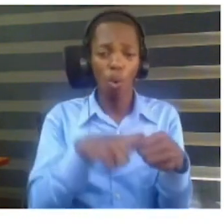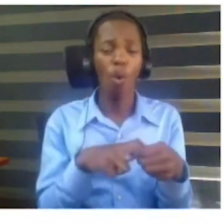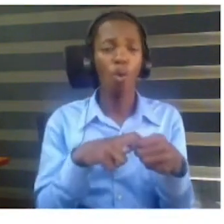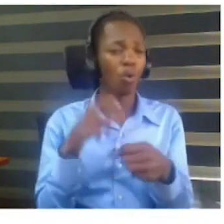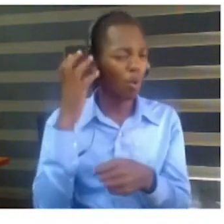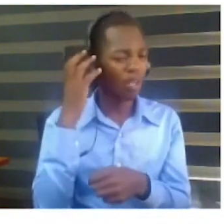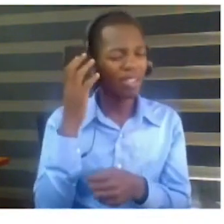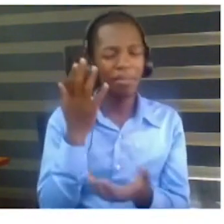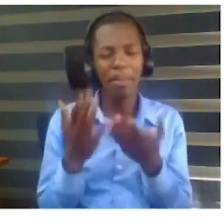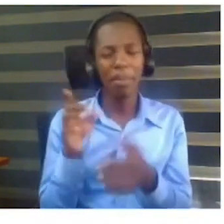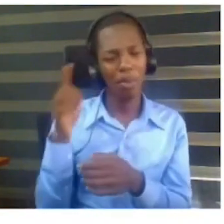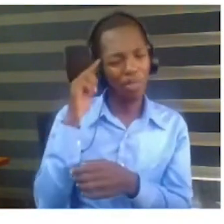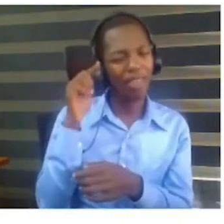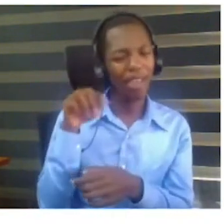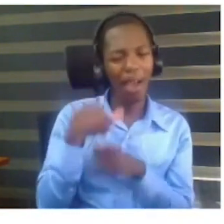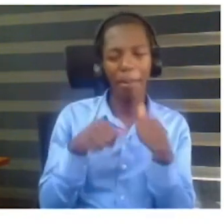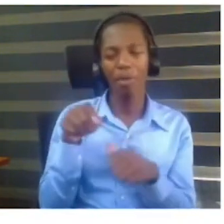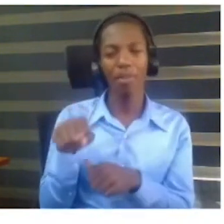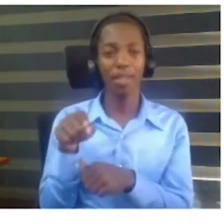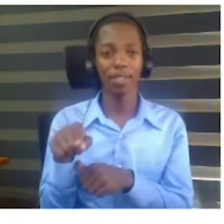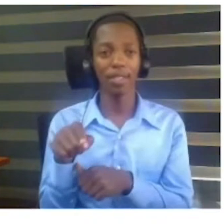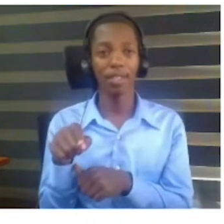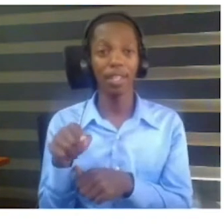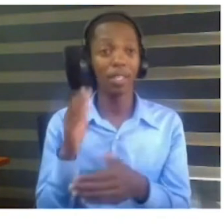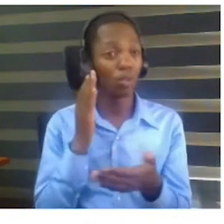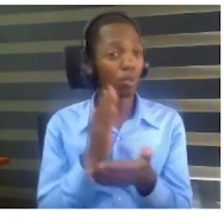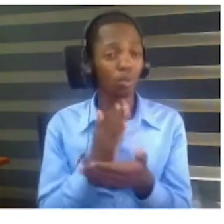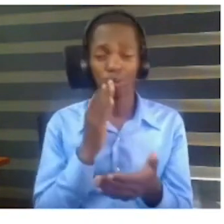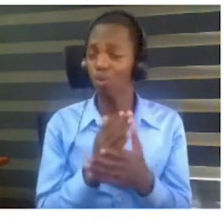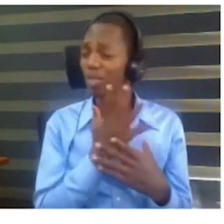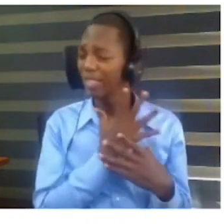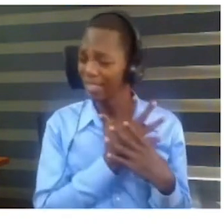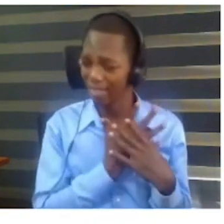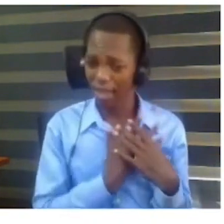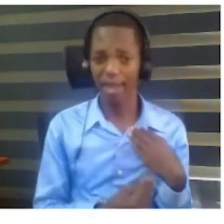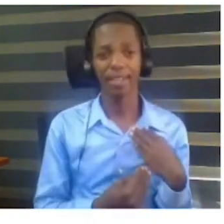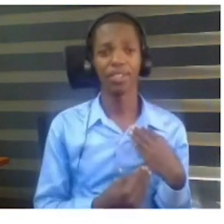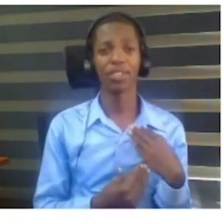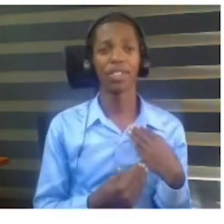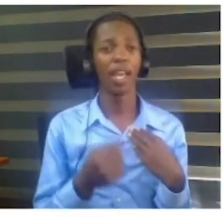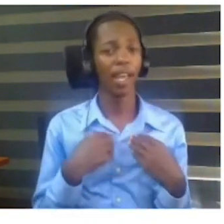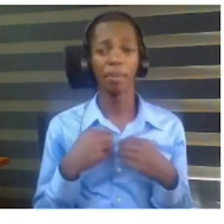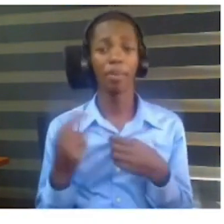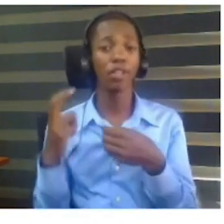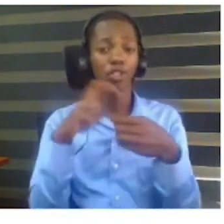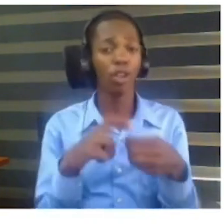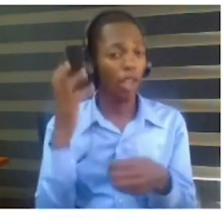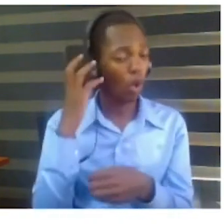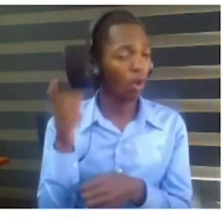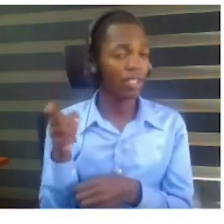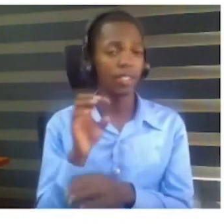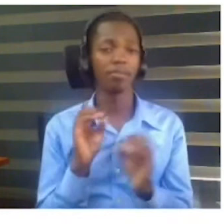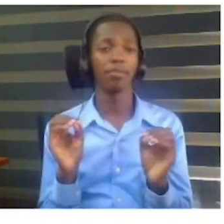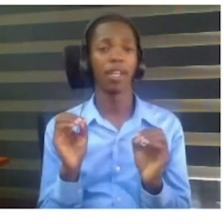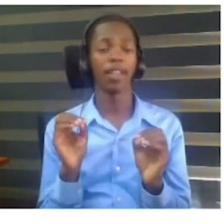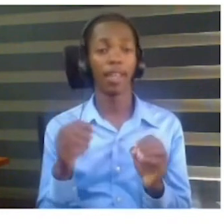this. They were incredibly discouraging, and I did not go to that college. I know